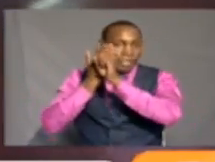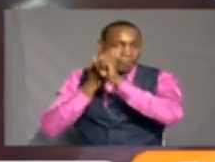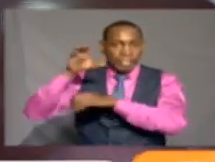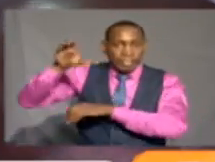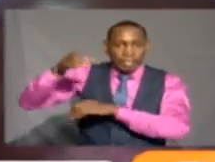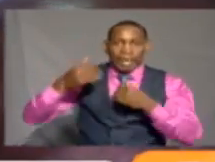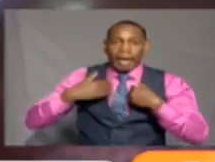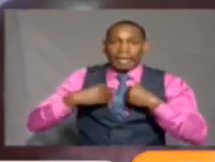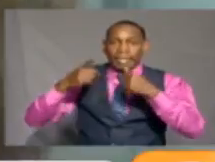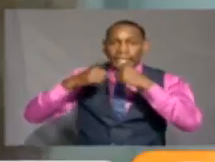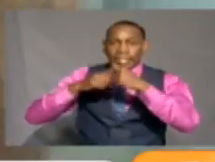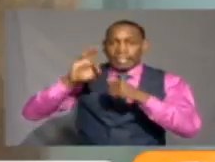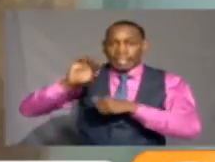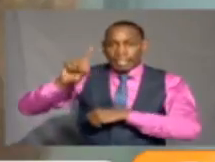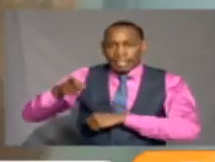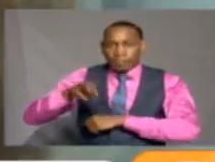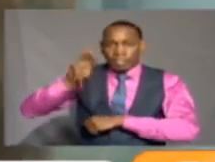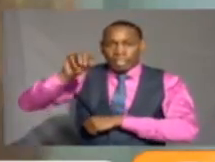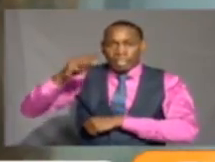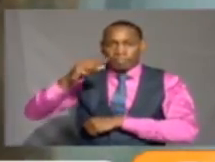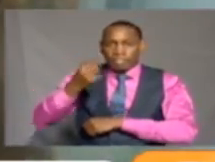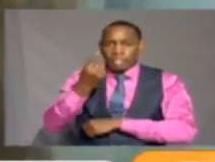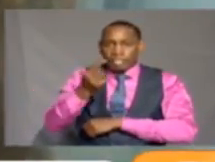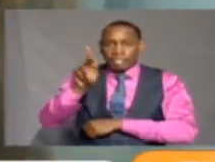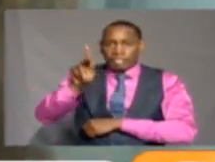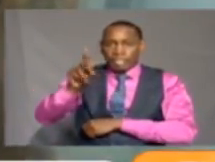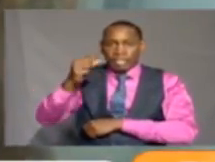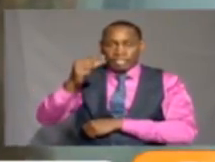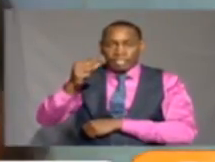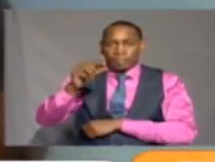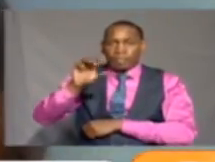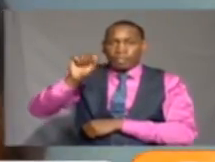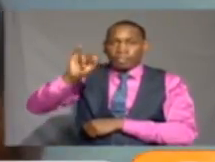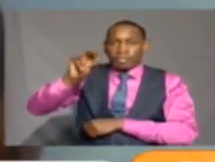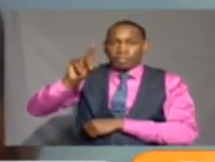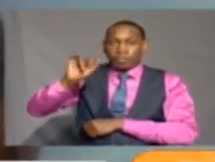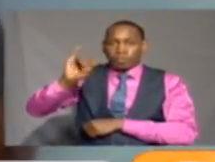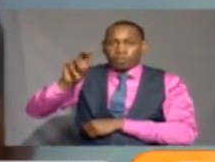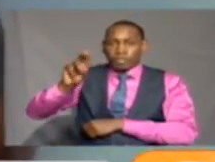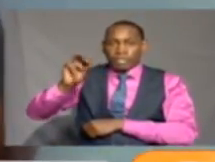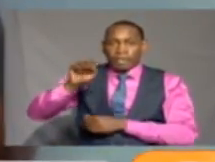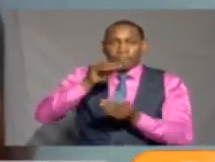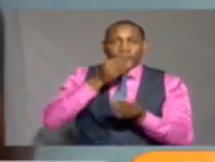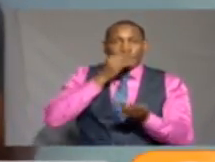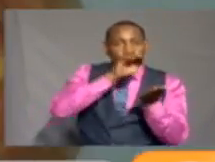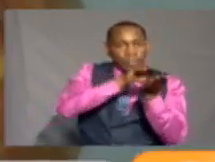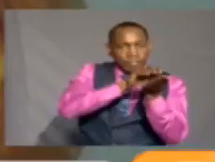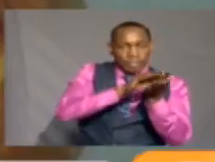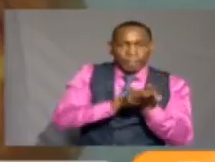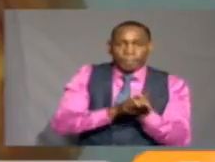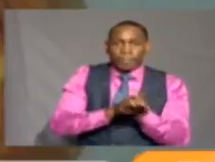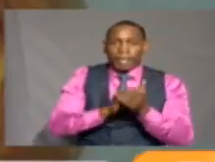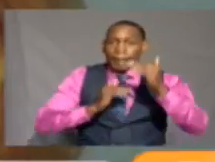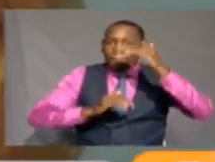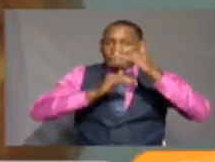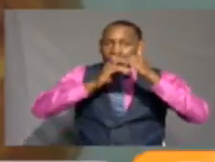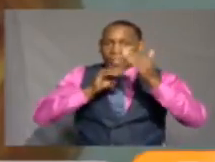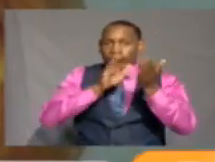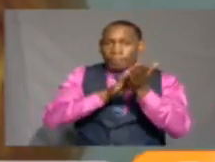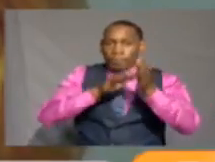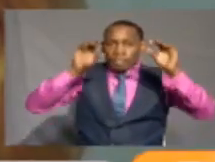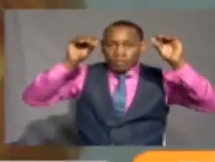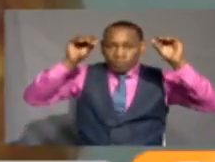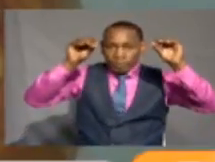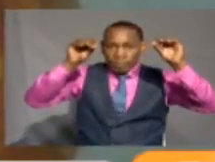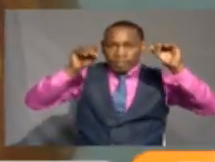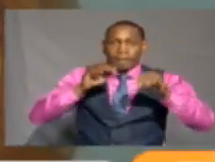had 63,000 milligrams per kilogram of sodium metabisulphite preservative, the maximum recommended quantity